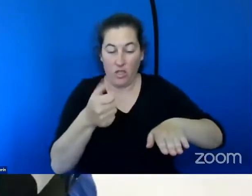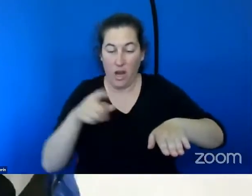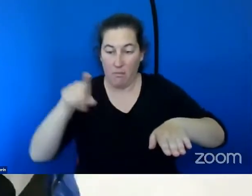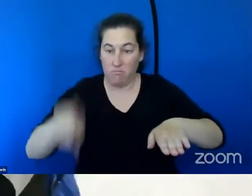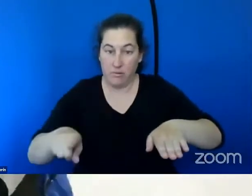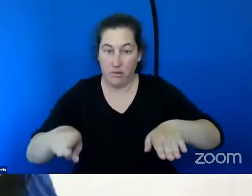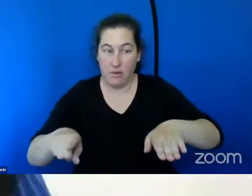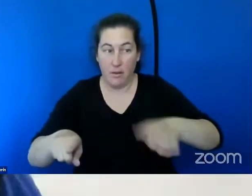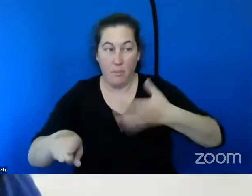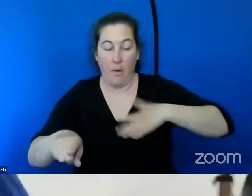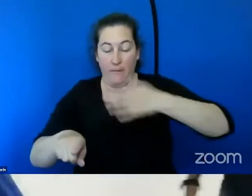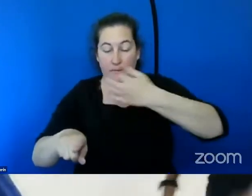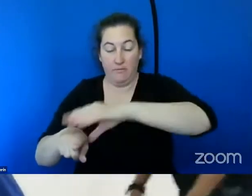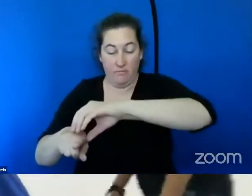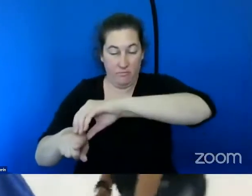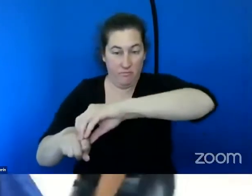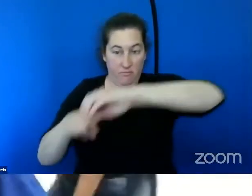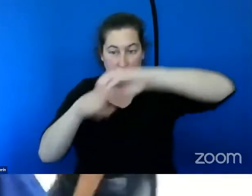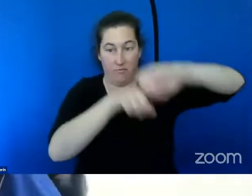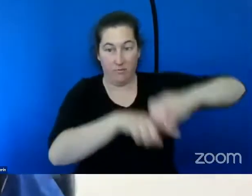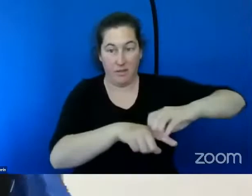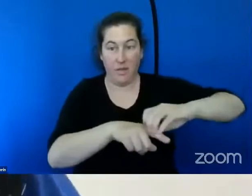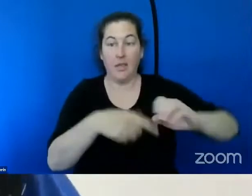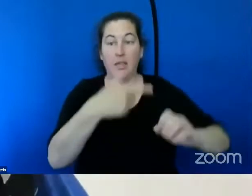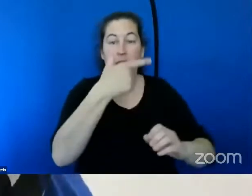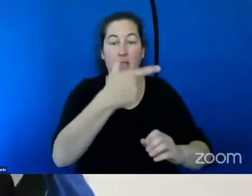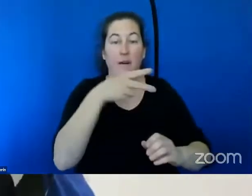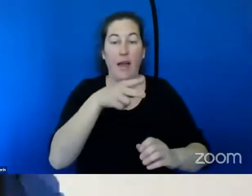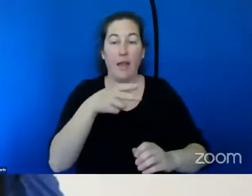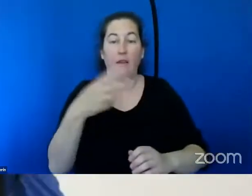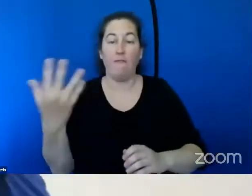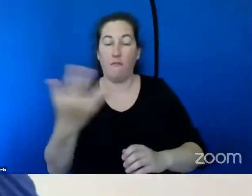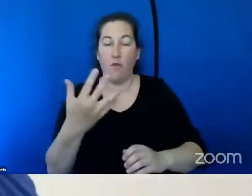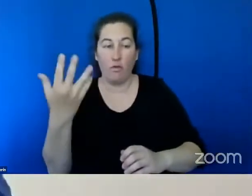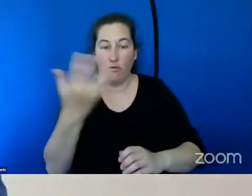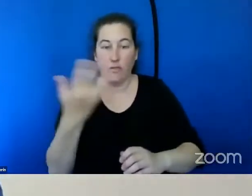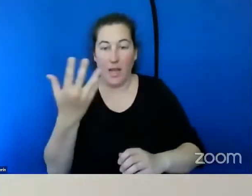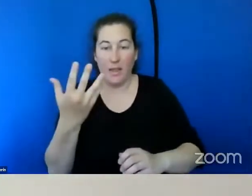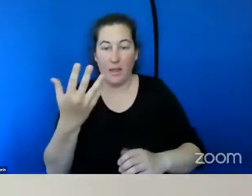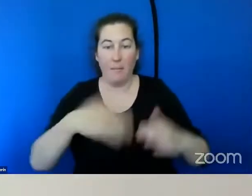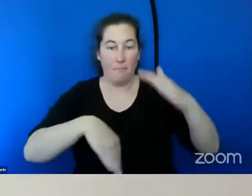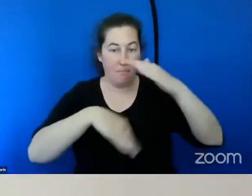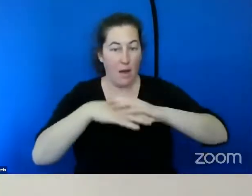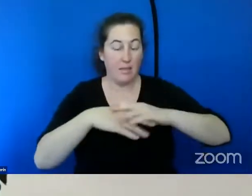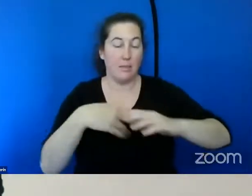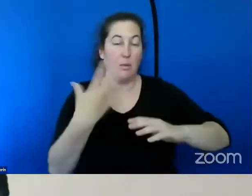do all of that within 30 seconds? Takes a grip of the key.